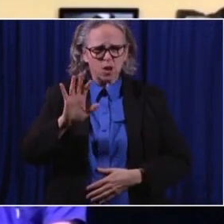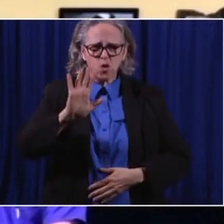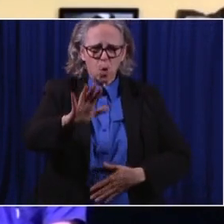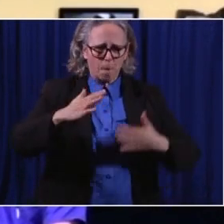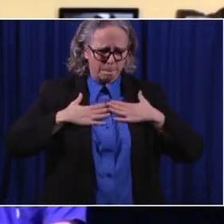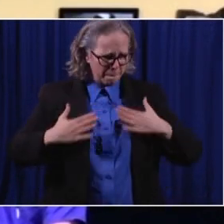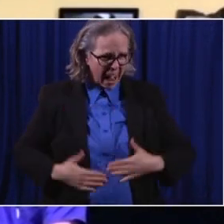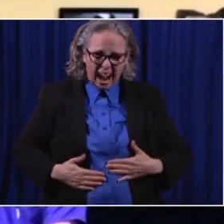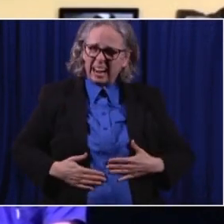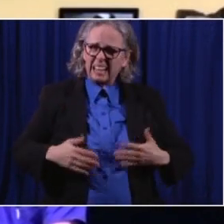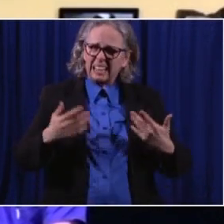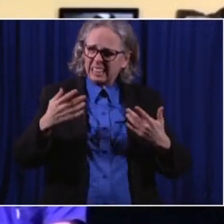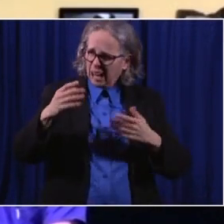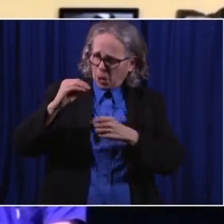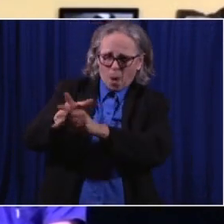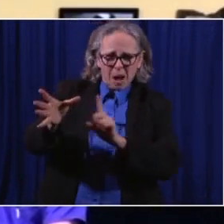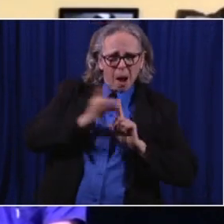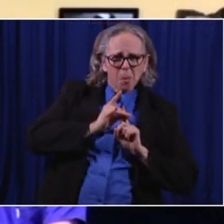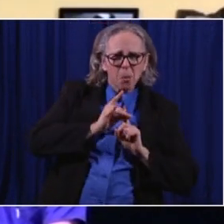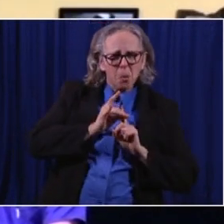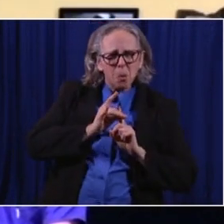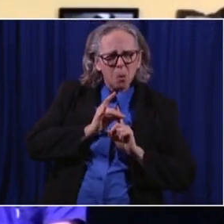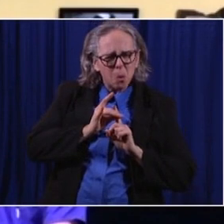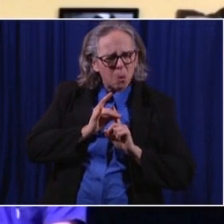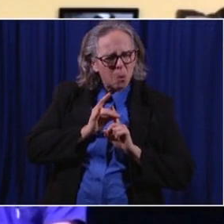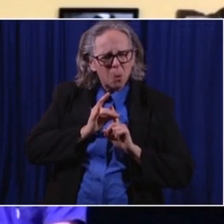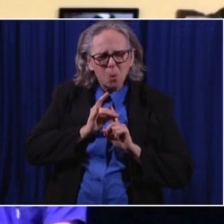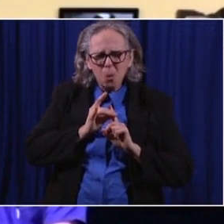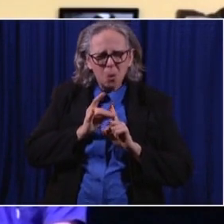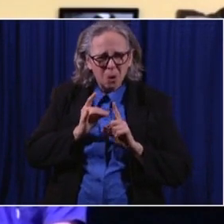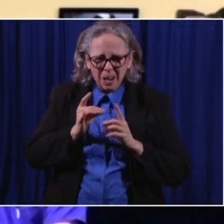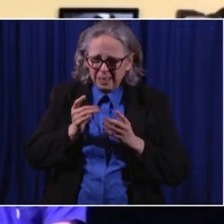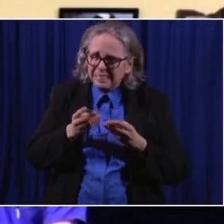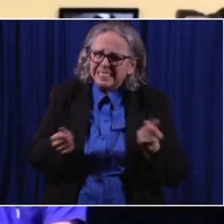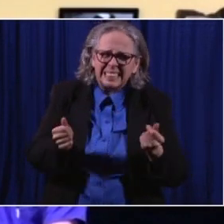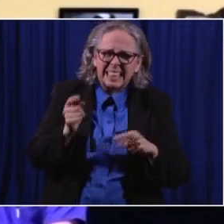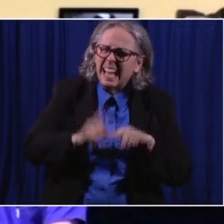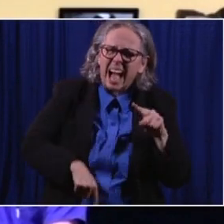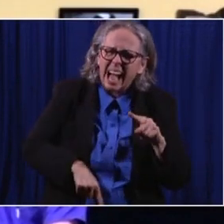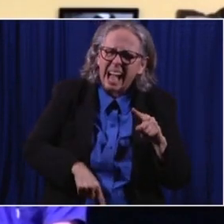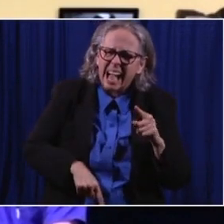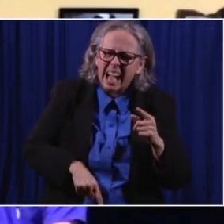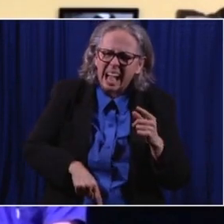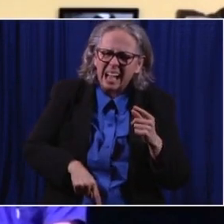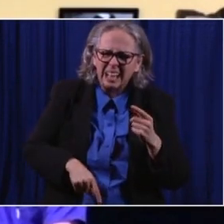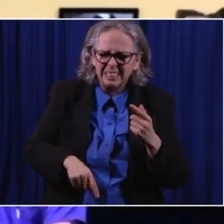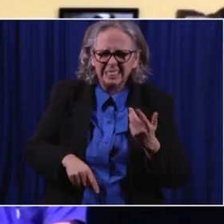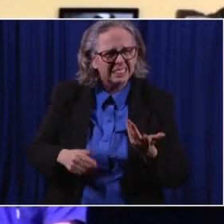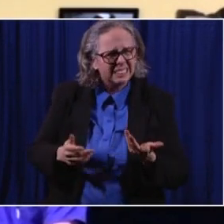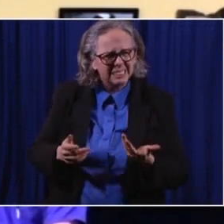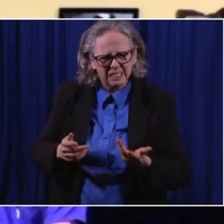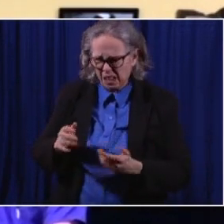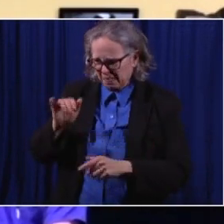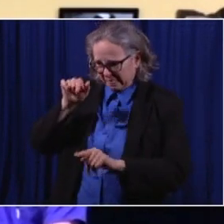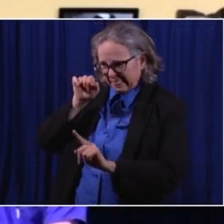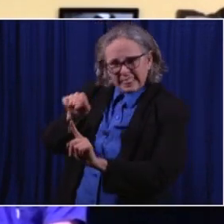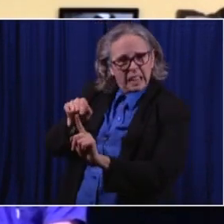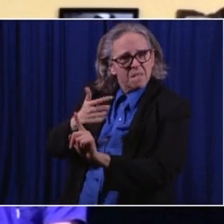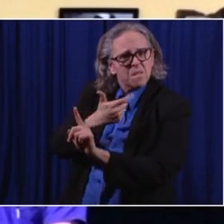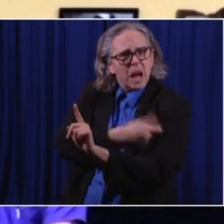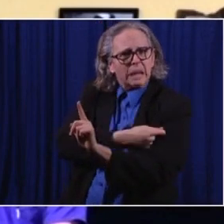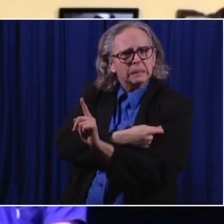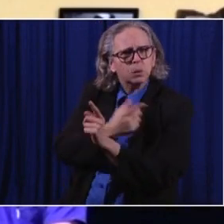is the cure. We have the cure in our hands. We all need to take part. We all need to work together and get vaccinated. Granted,